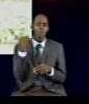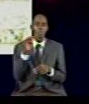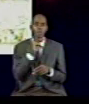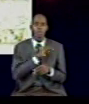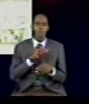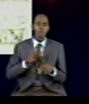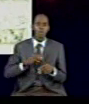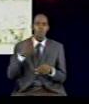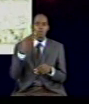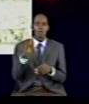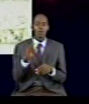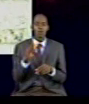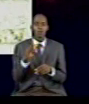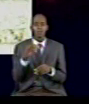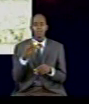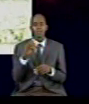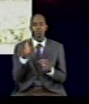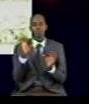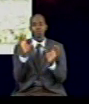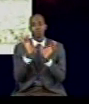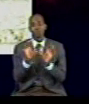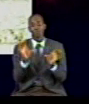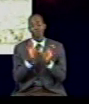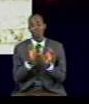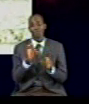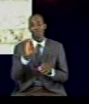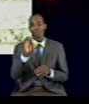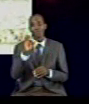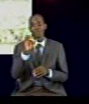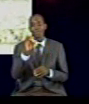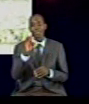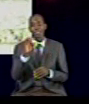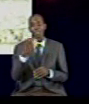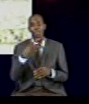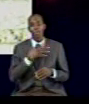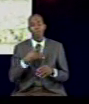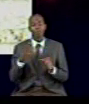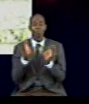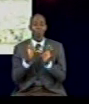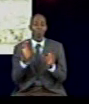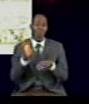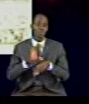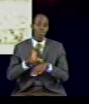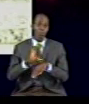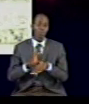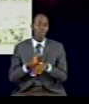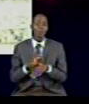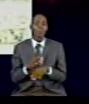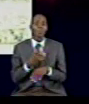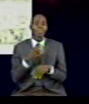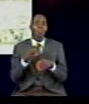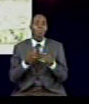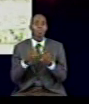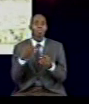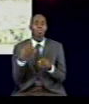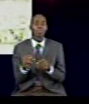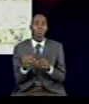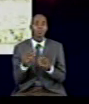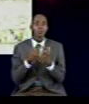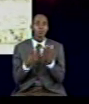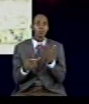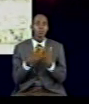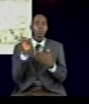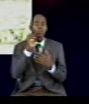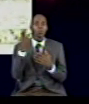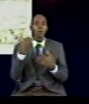saw us preaching one day. She came and started the church during the Calabar Crusade. She was having this migraine for